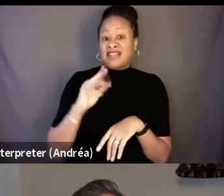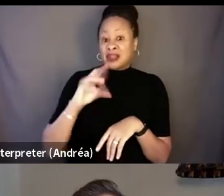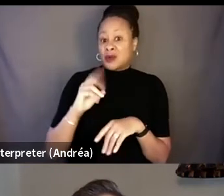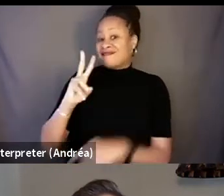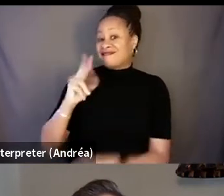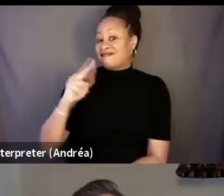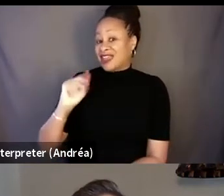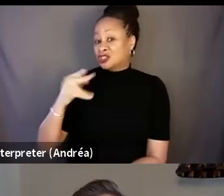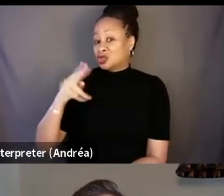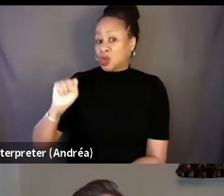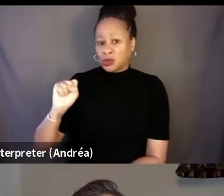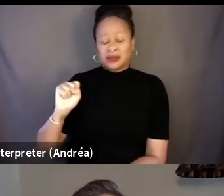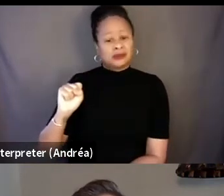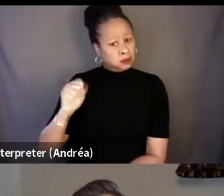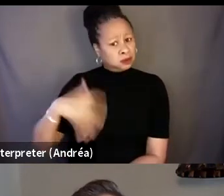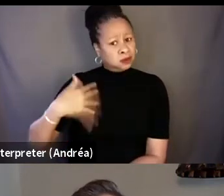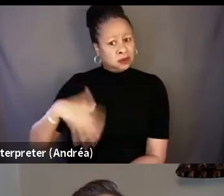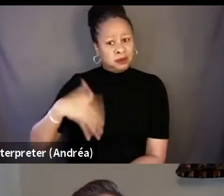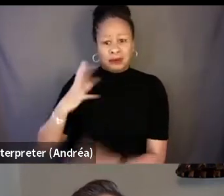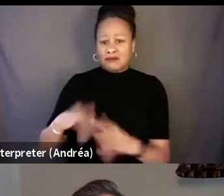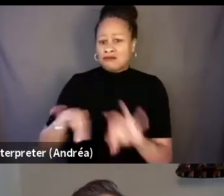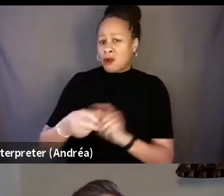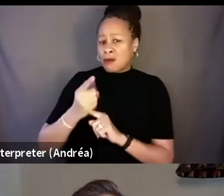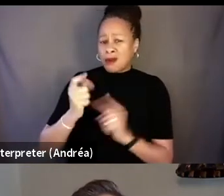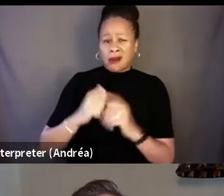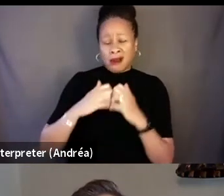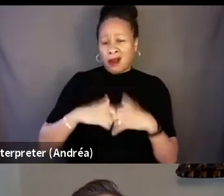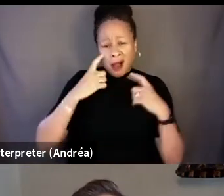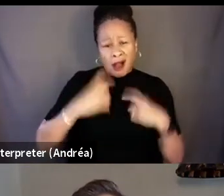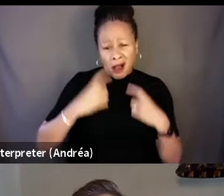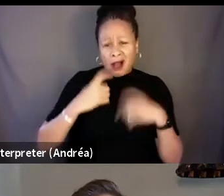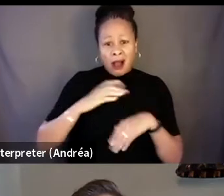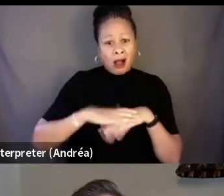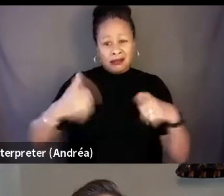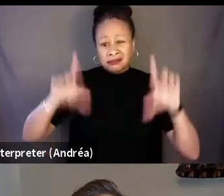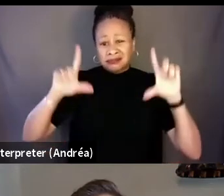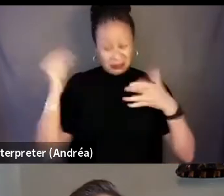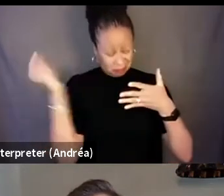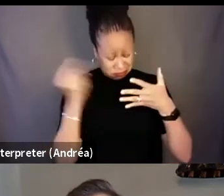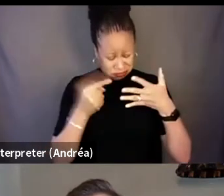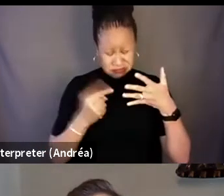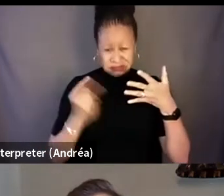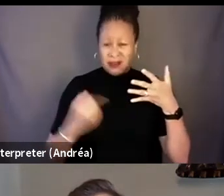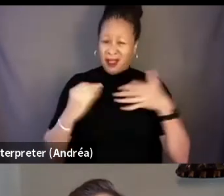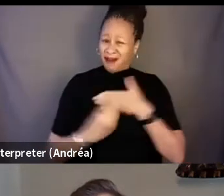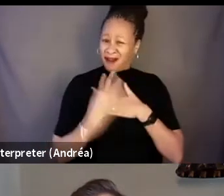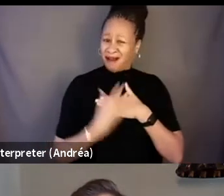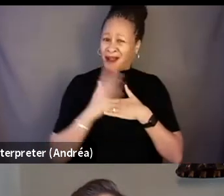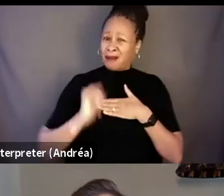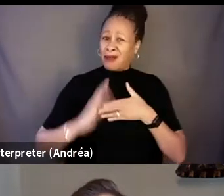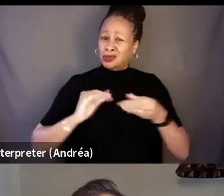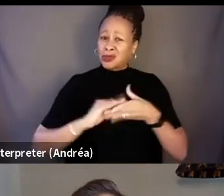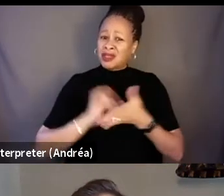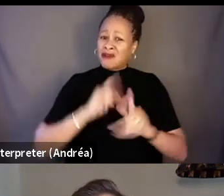an important moment when he broke down on screen while detailing how he's personally been affected by the stories he's reported